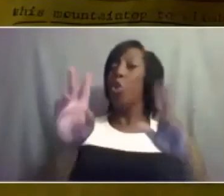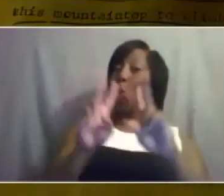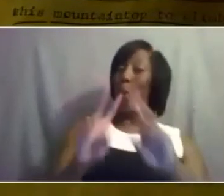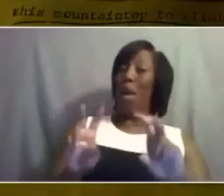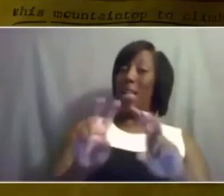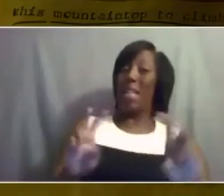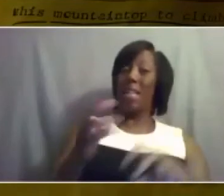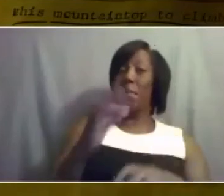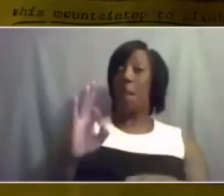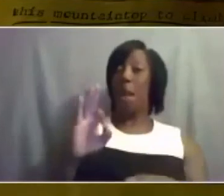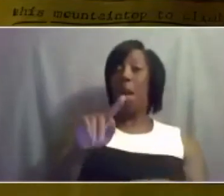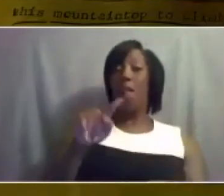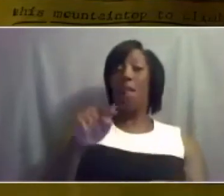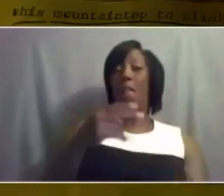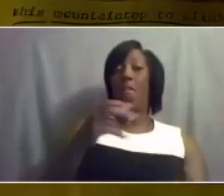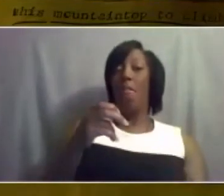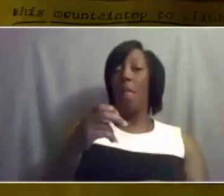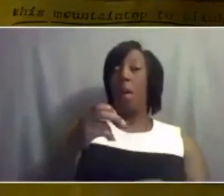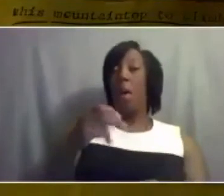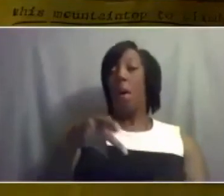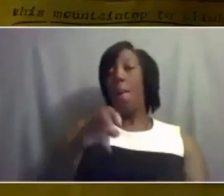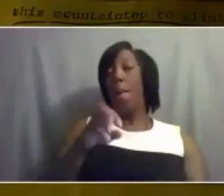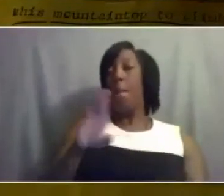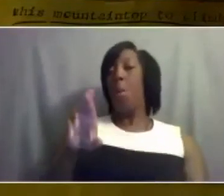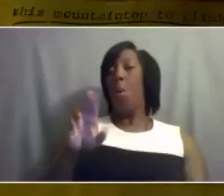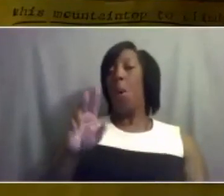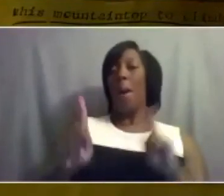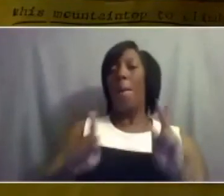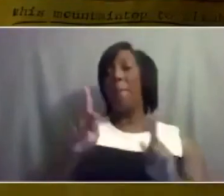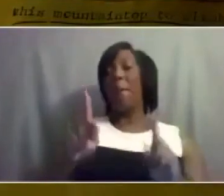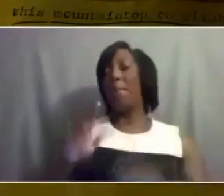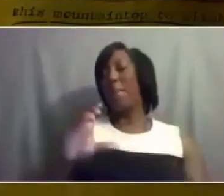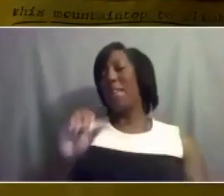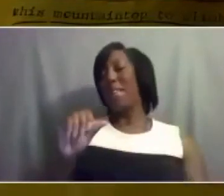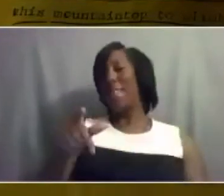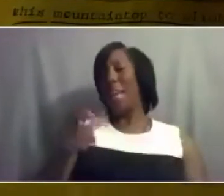part of carrying on Dr. King's legacy?